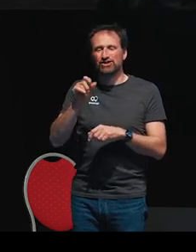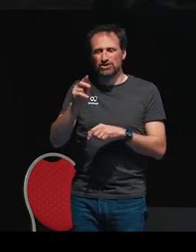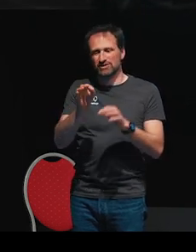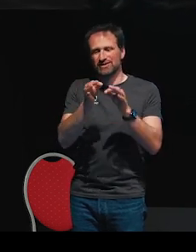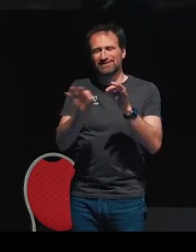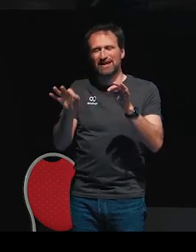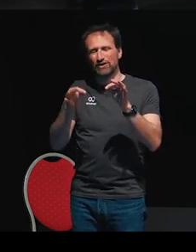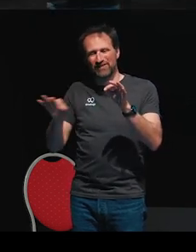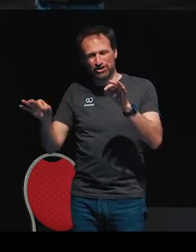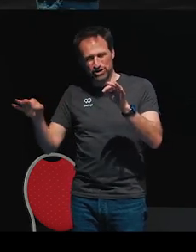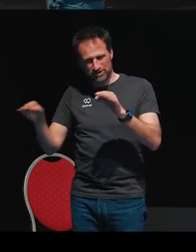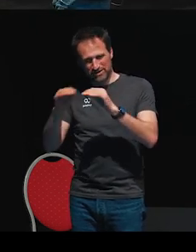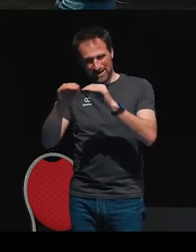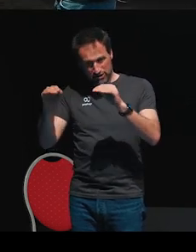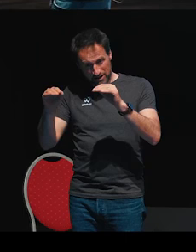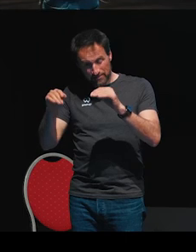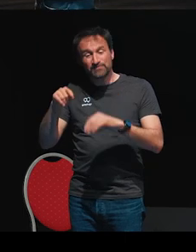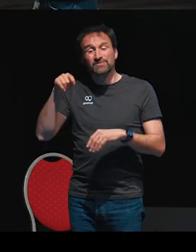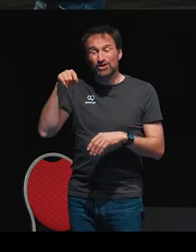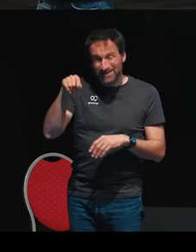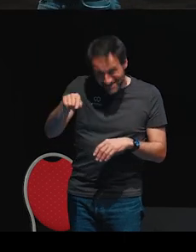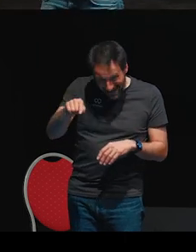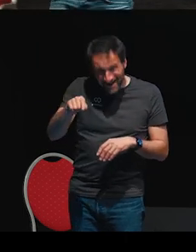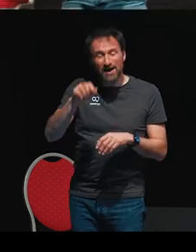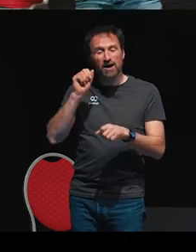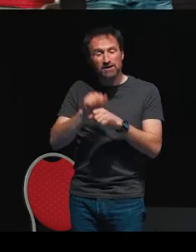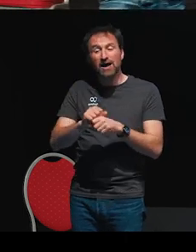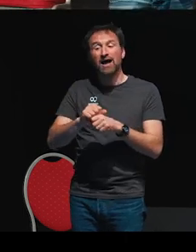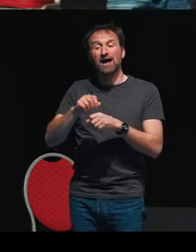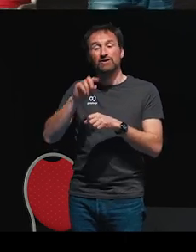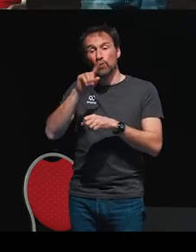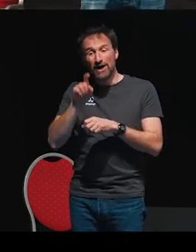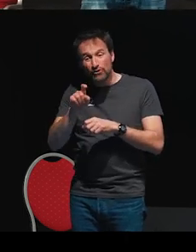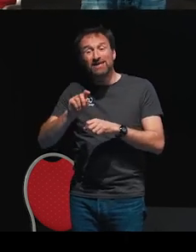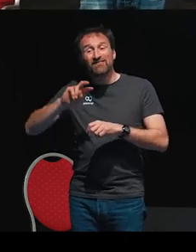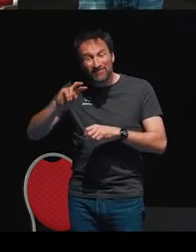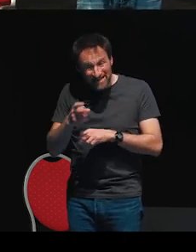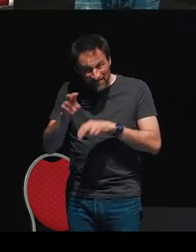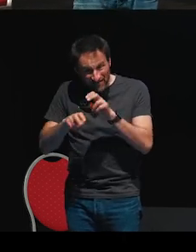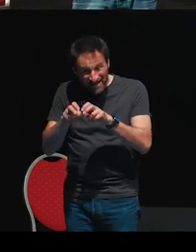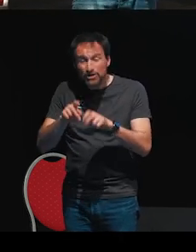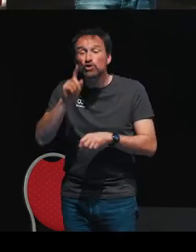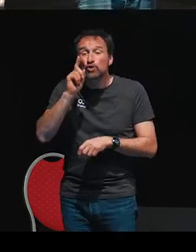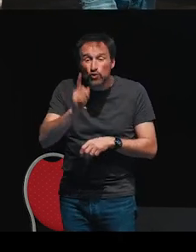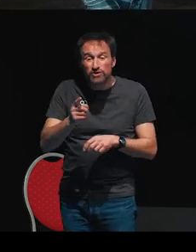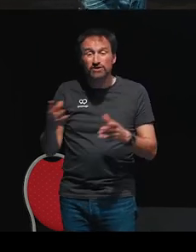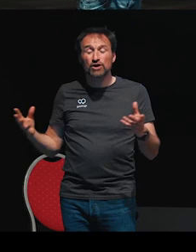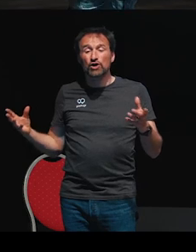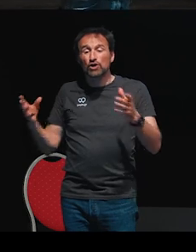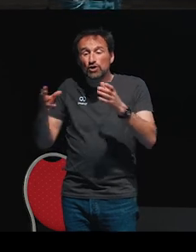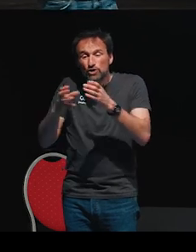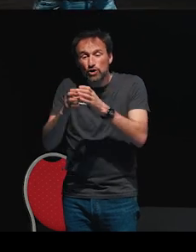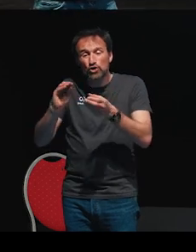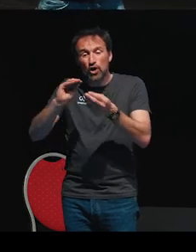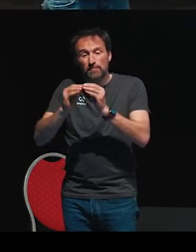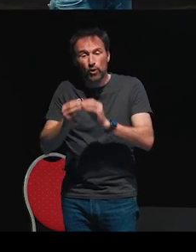then you're able to reuse your queries. And even better, you can compose them. And this saves a lot of code